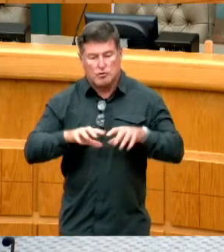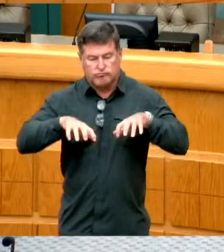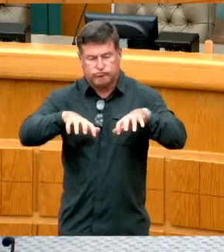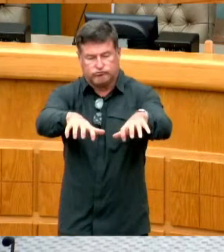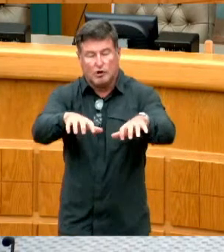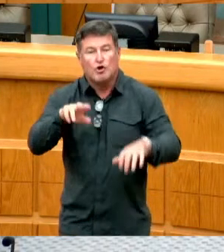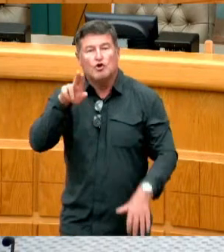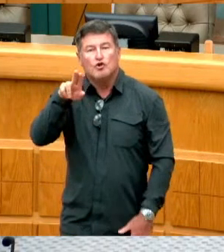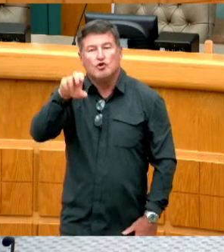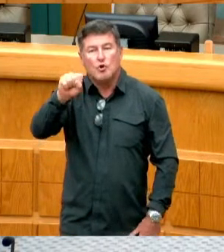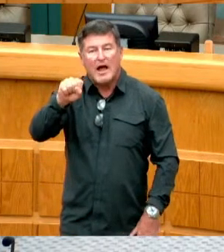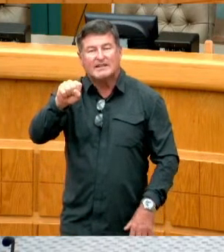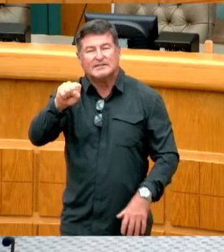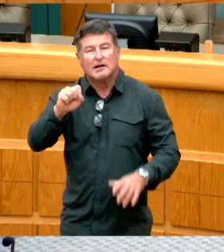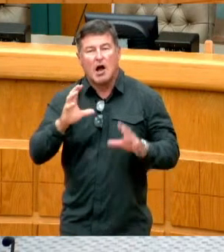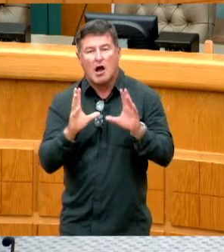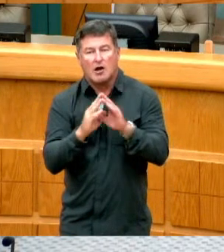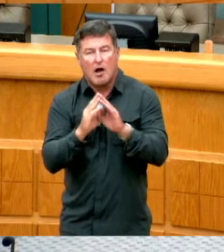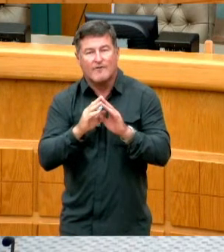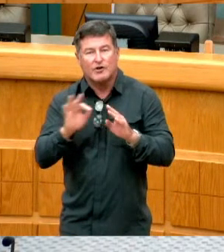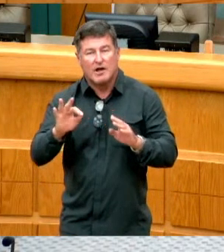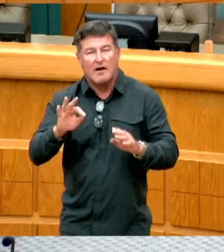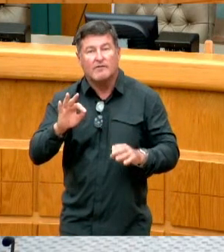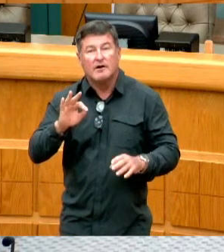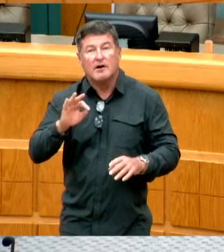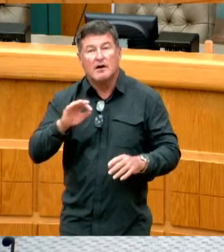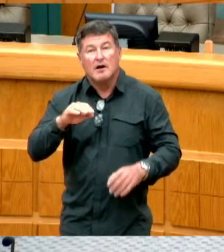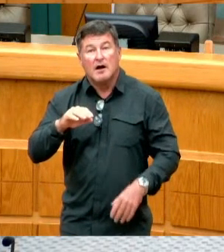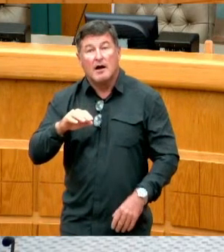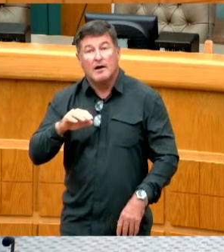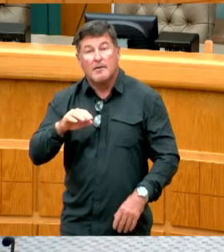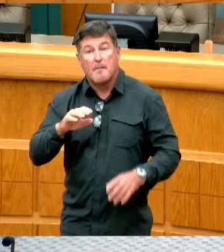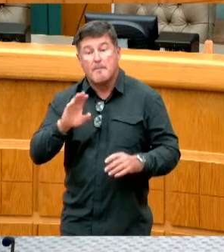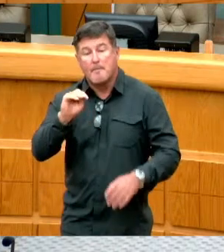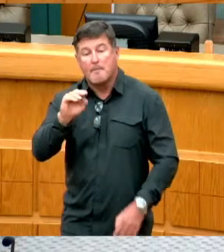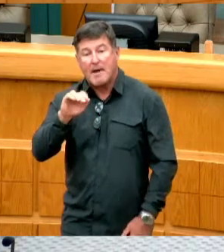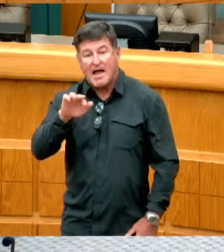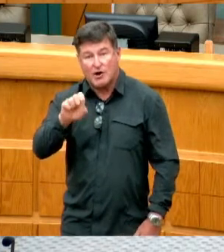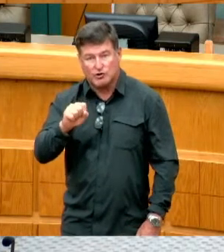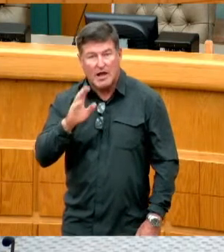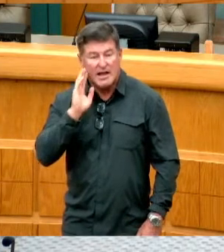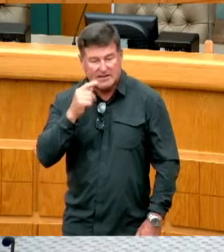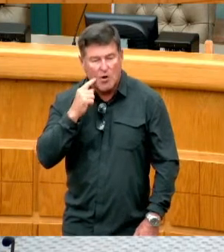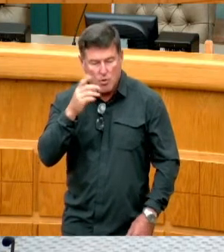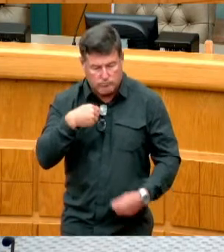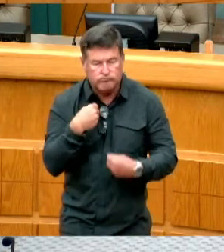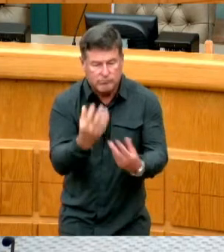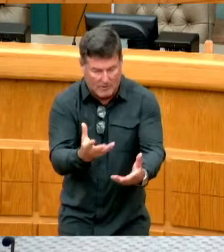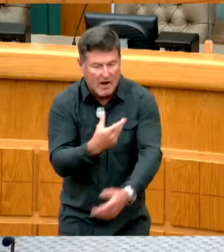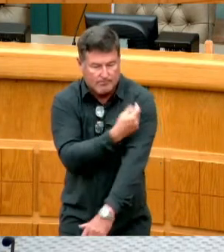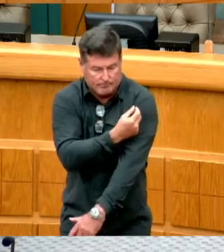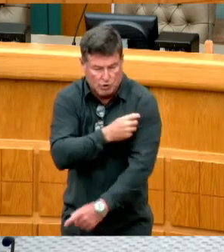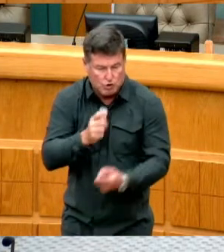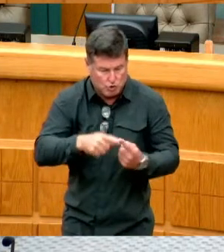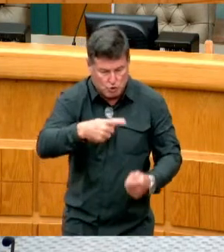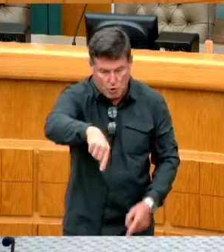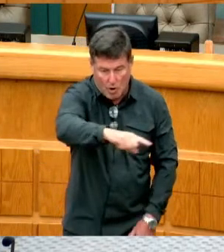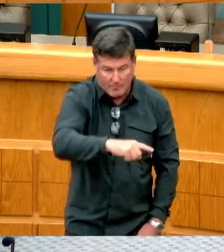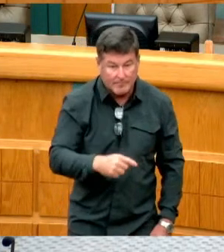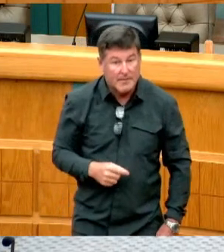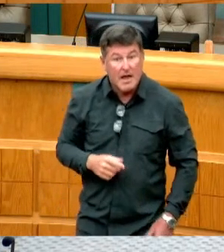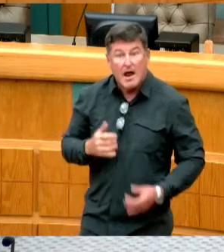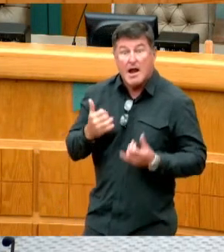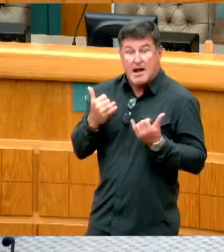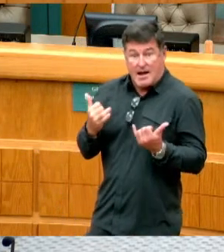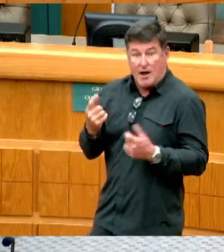that he will work to get us the vaccinations we need, and the Biden administration announced today that it was on the cusp of securing